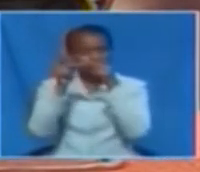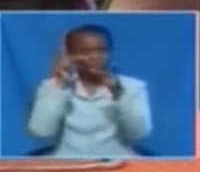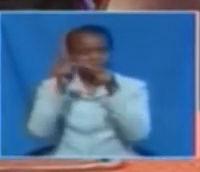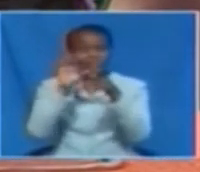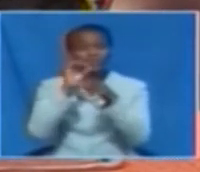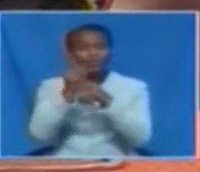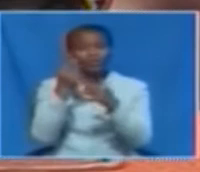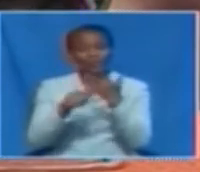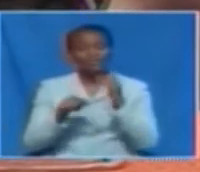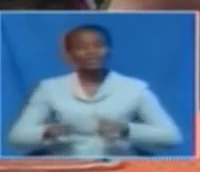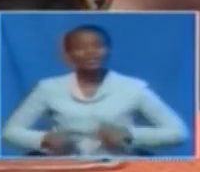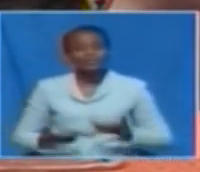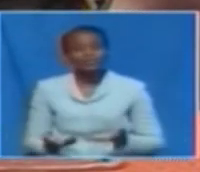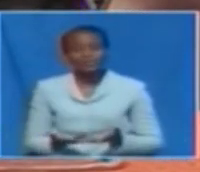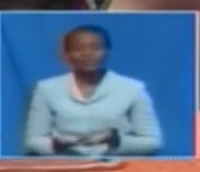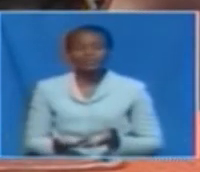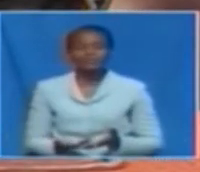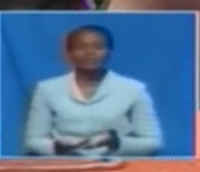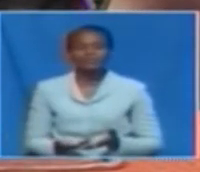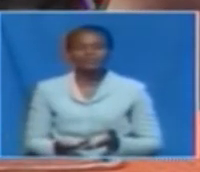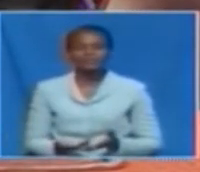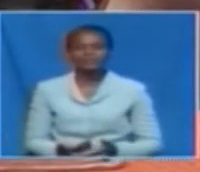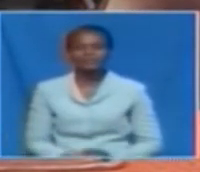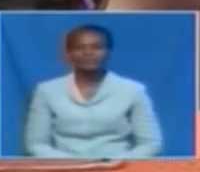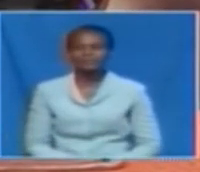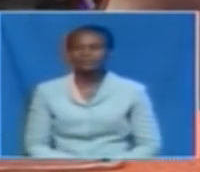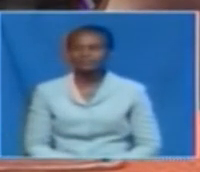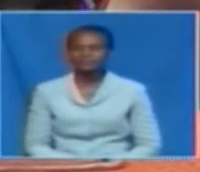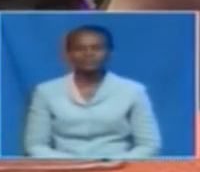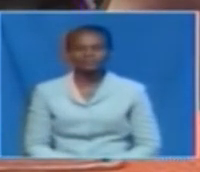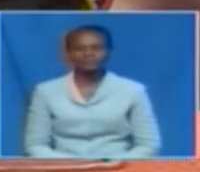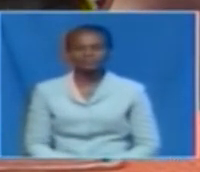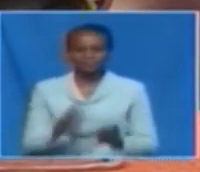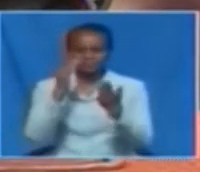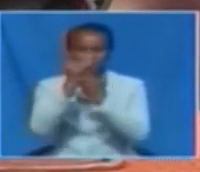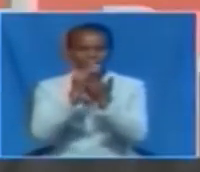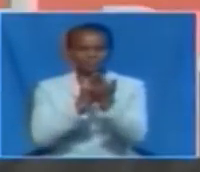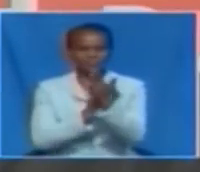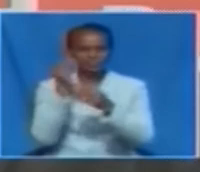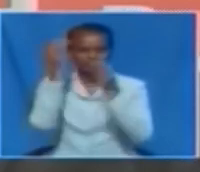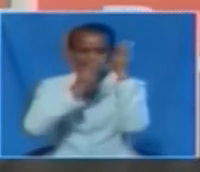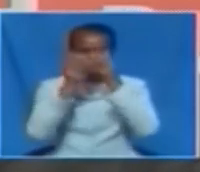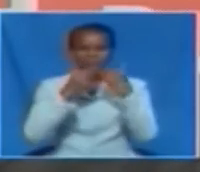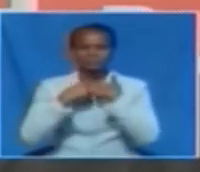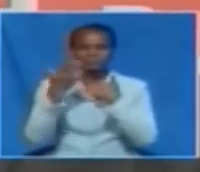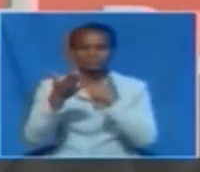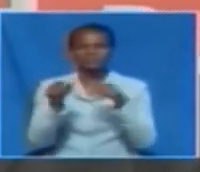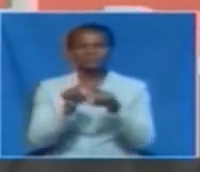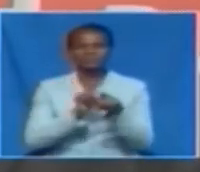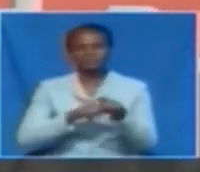even sit to that's not our, that's the list. Out an alliance. That's the list of our concerns. I think